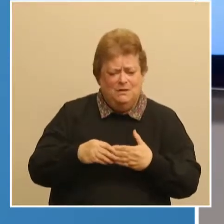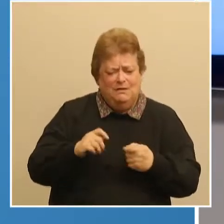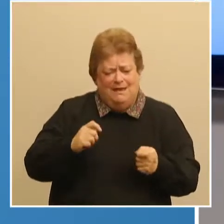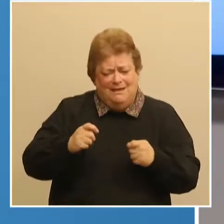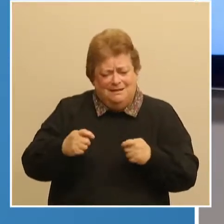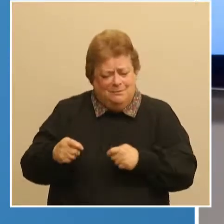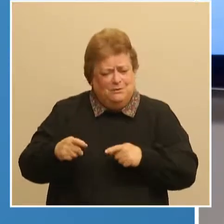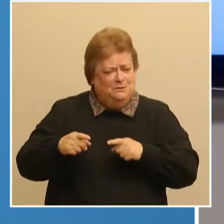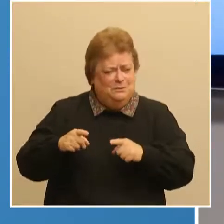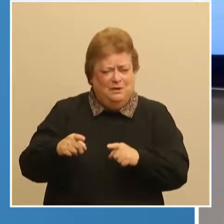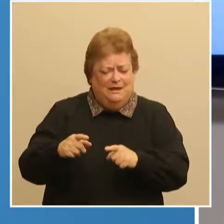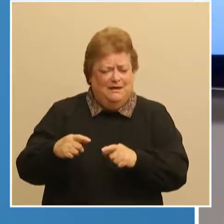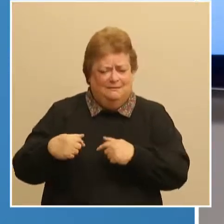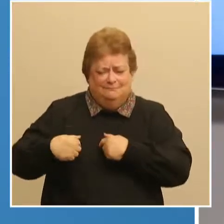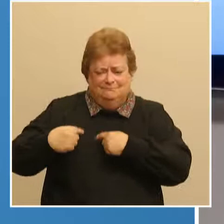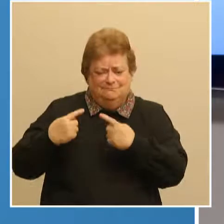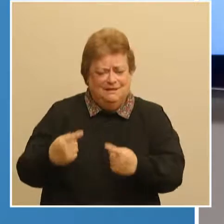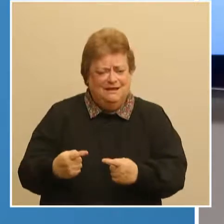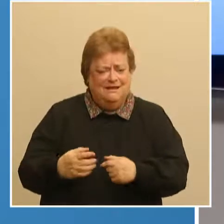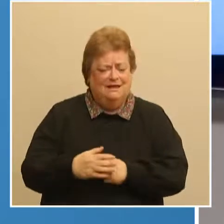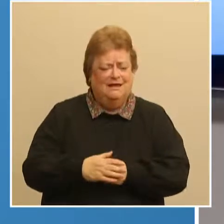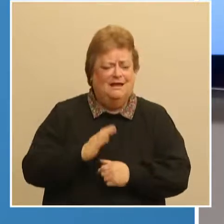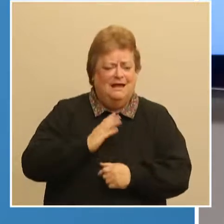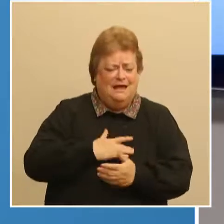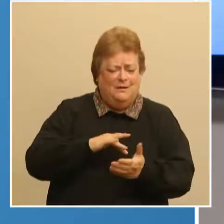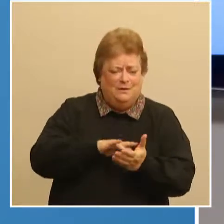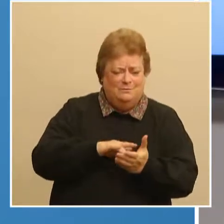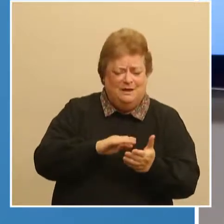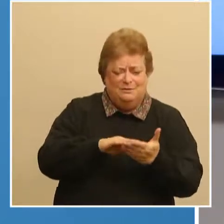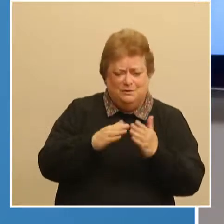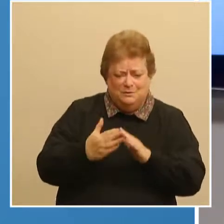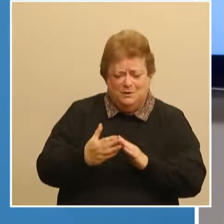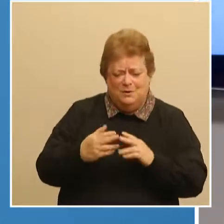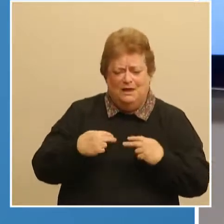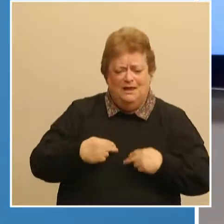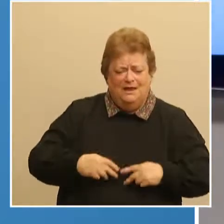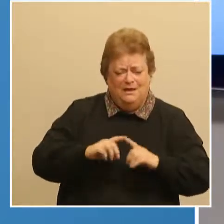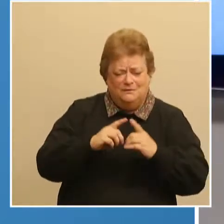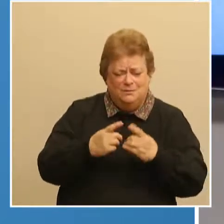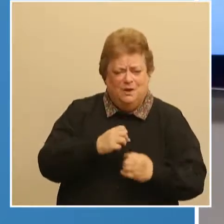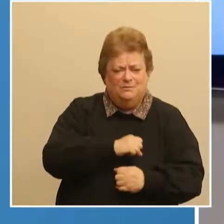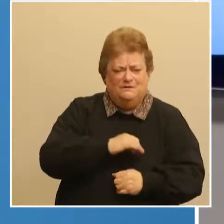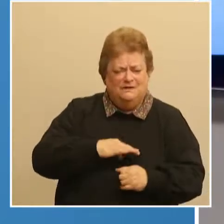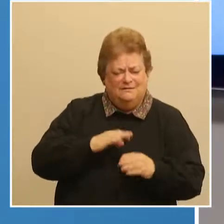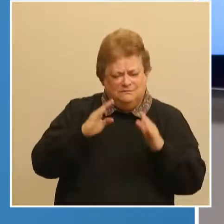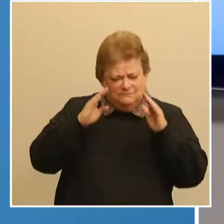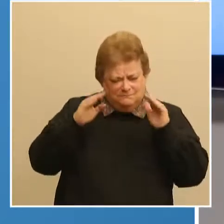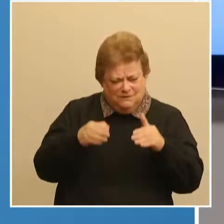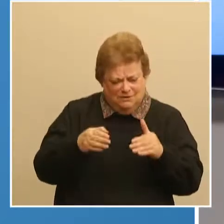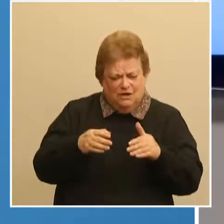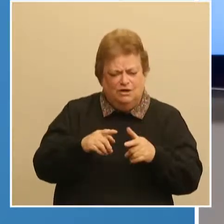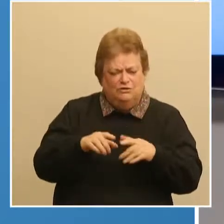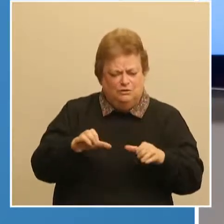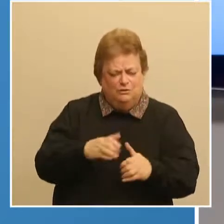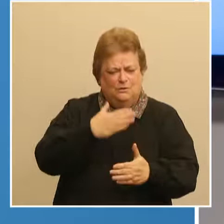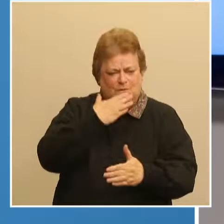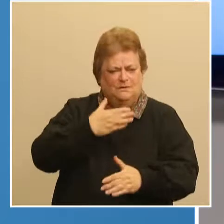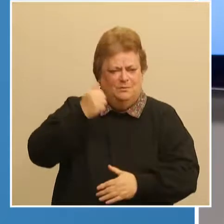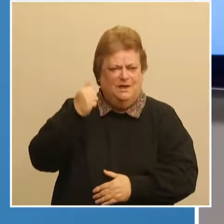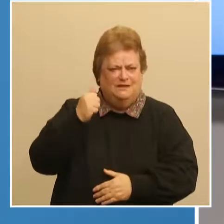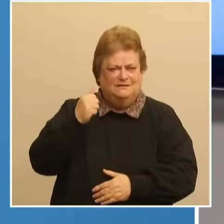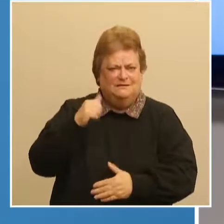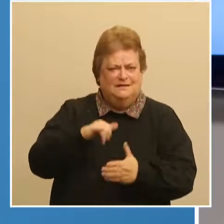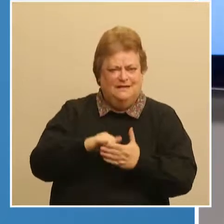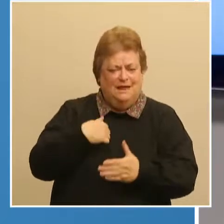process. And our medical community and our health department staff are keeping focused on doing the very best